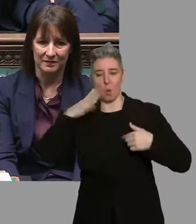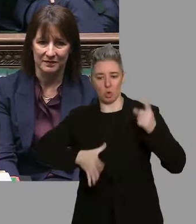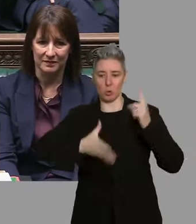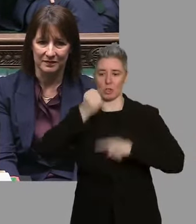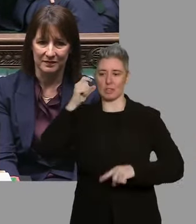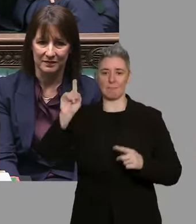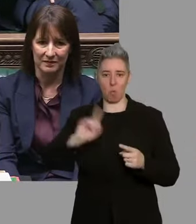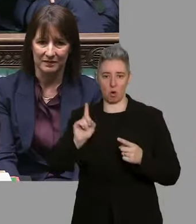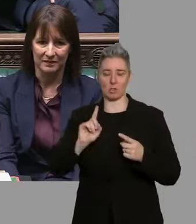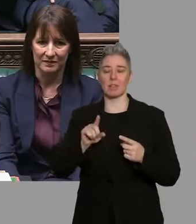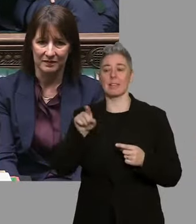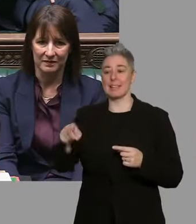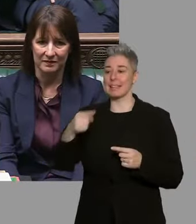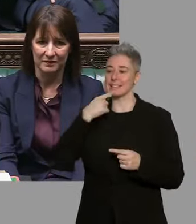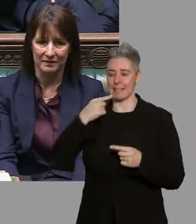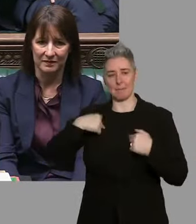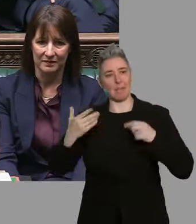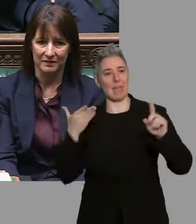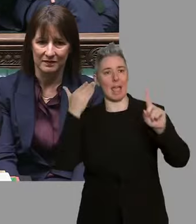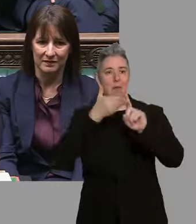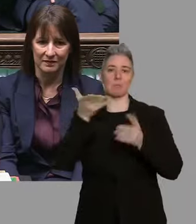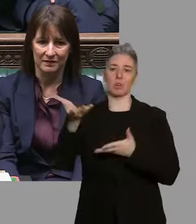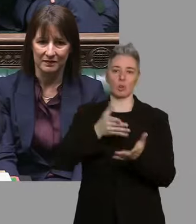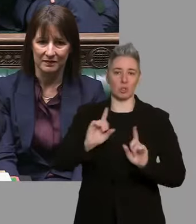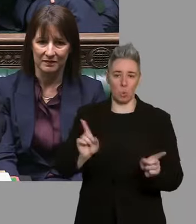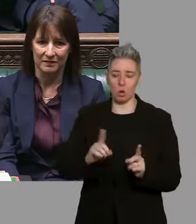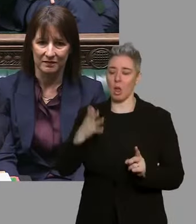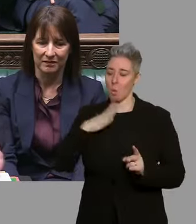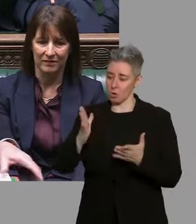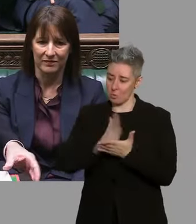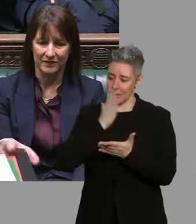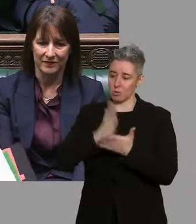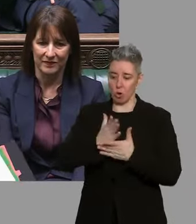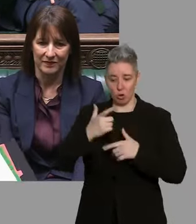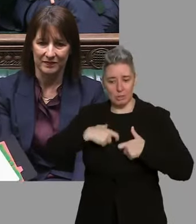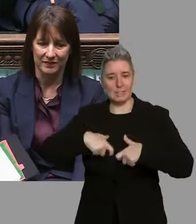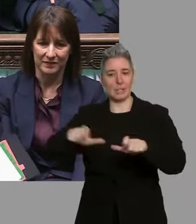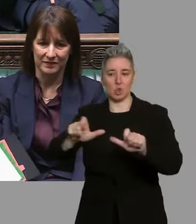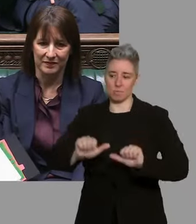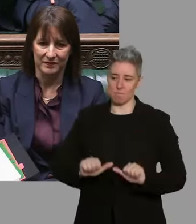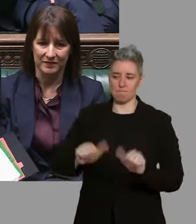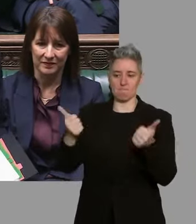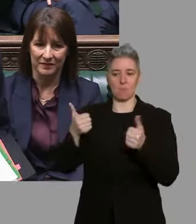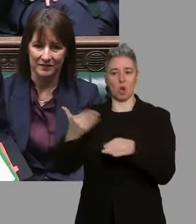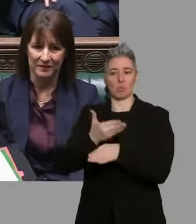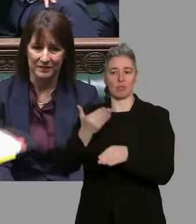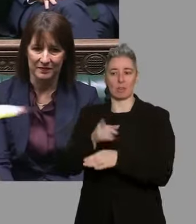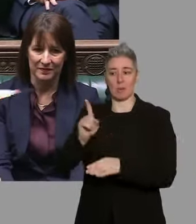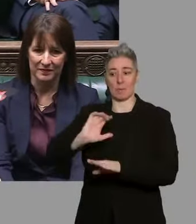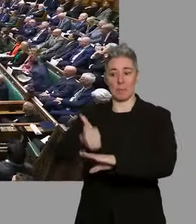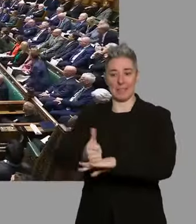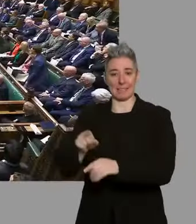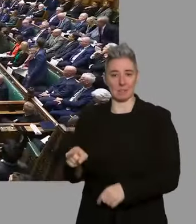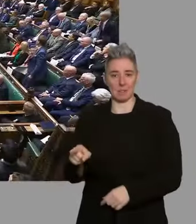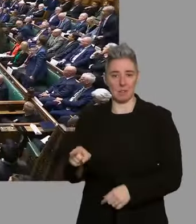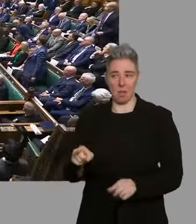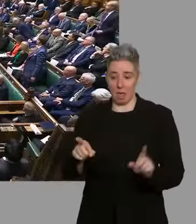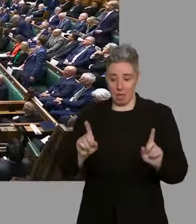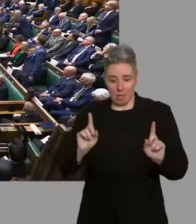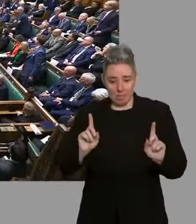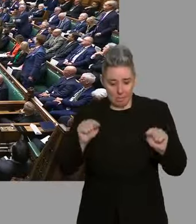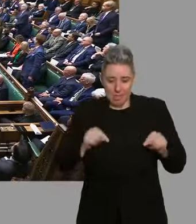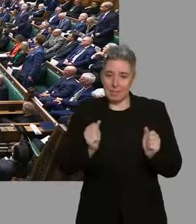the continued effective operation of the base. That is precisely what this deal has delivered.